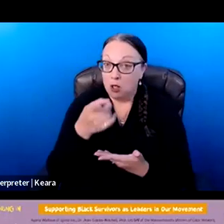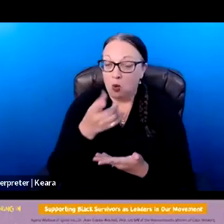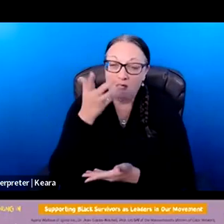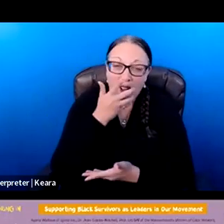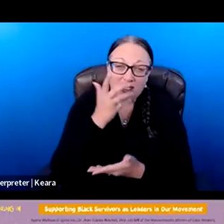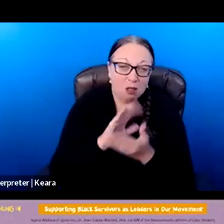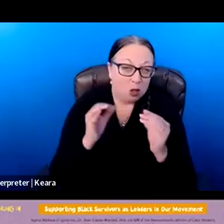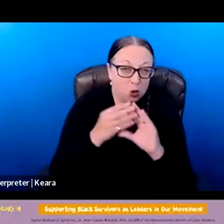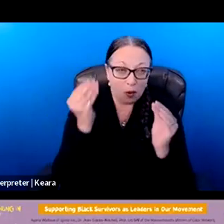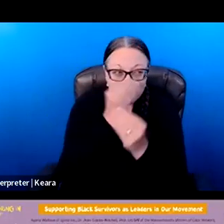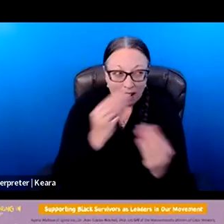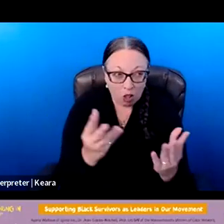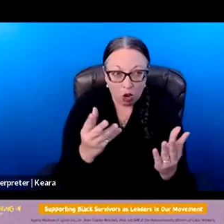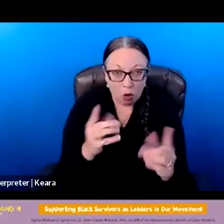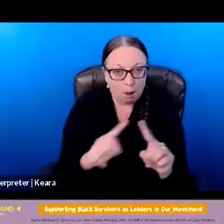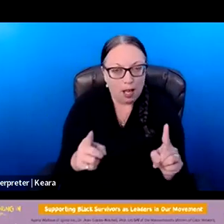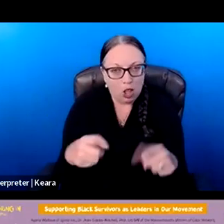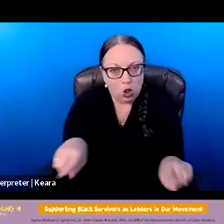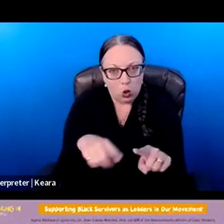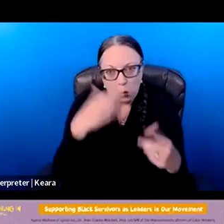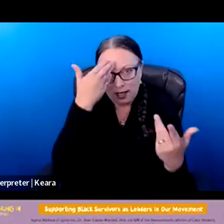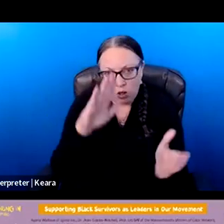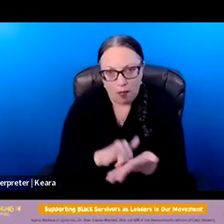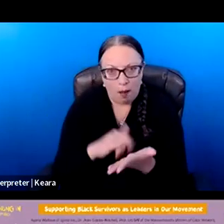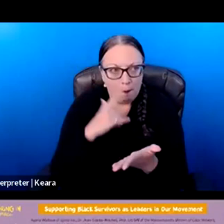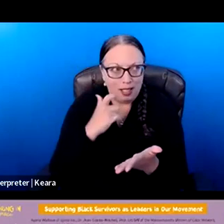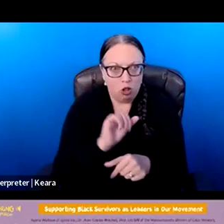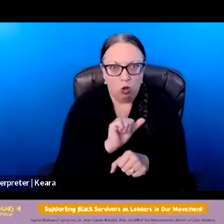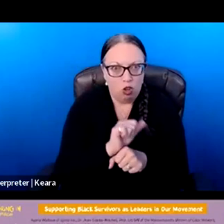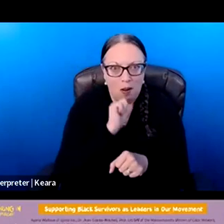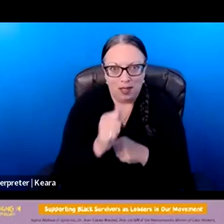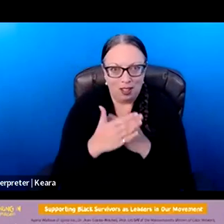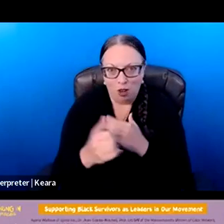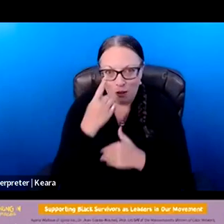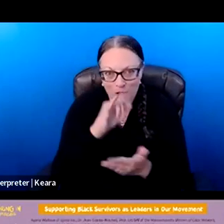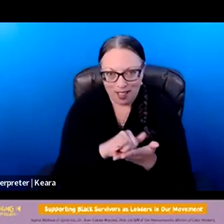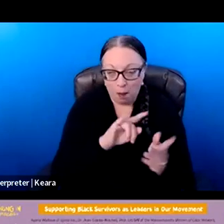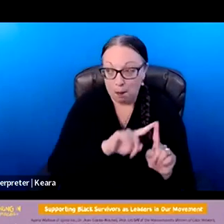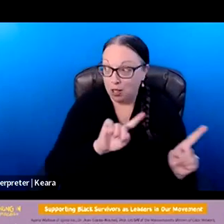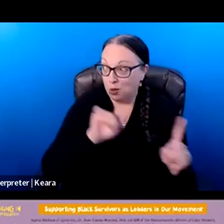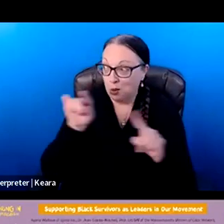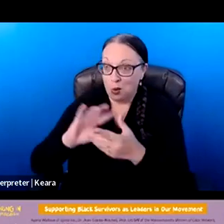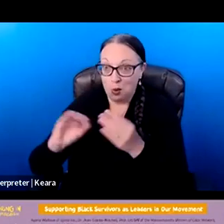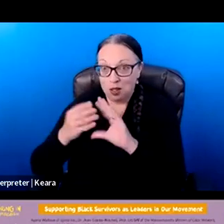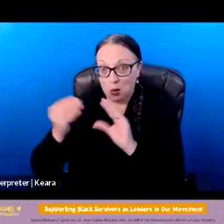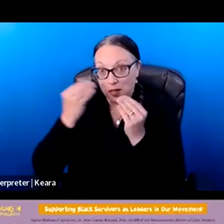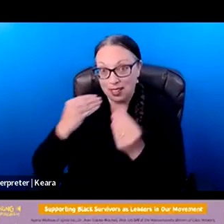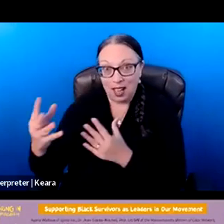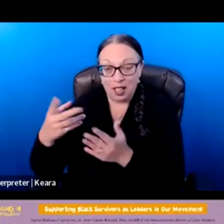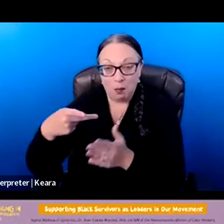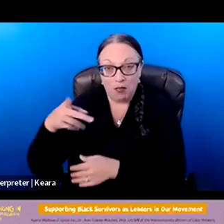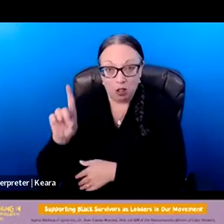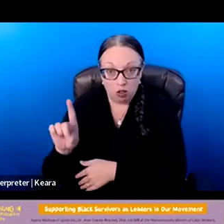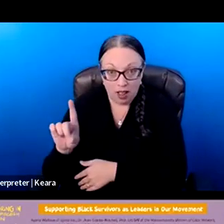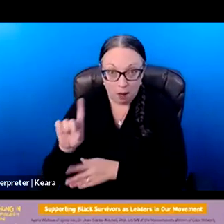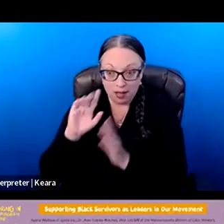and you didn't even know it because that's not what your job calls for, but you go to a storytelling professional development that's centered around Black leaders. And